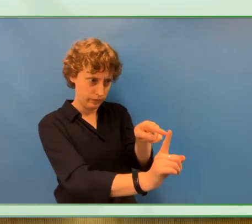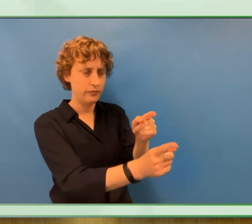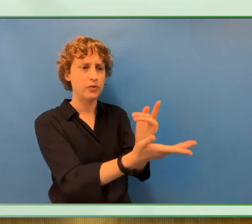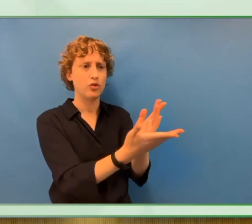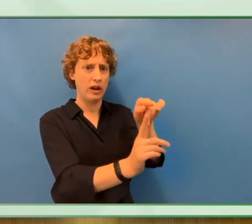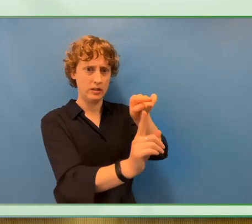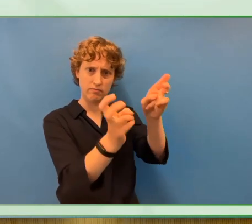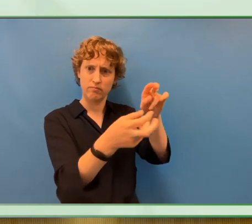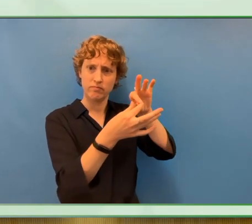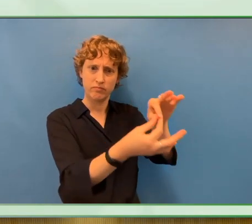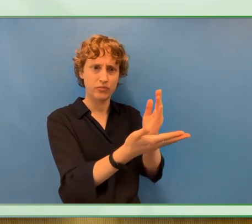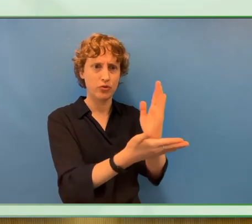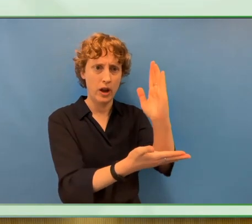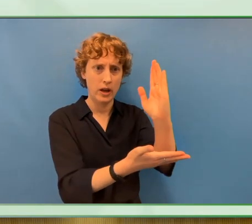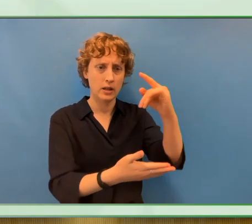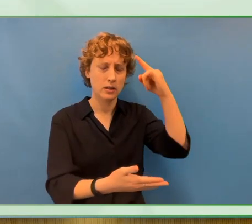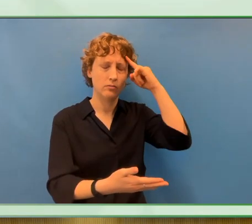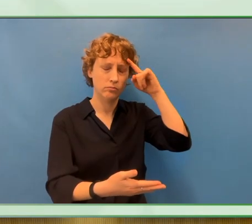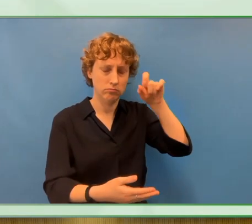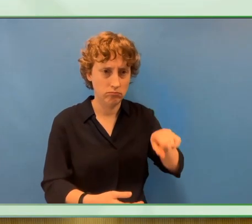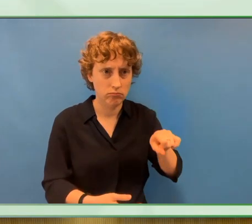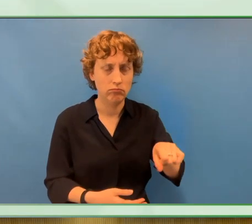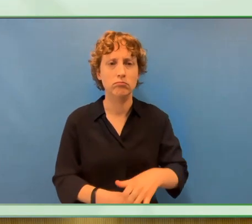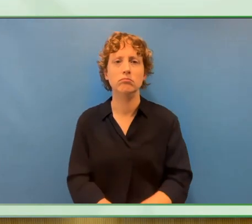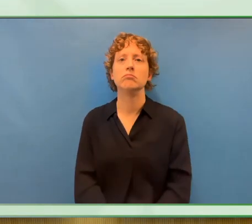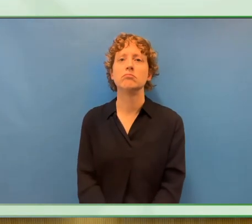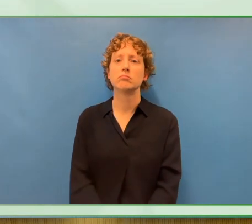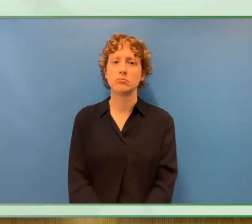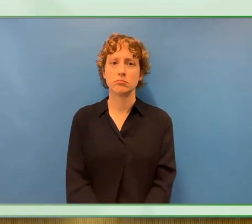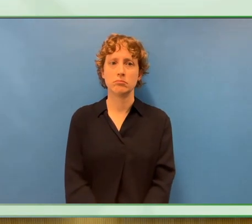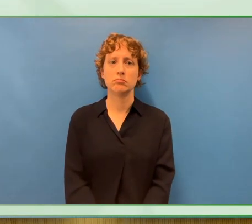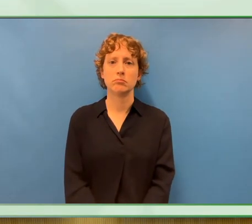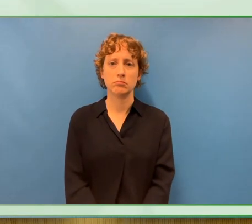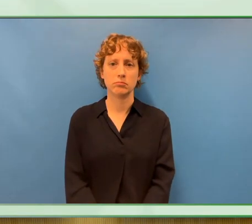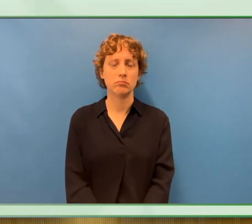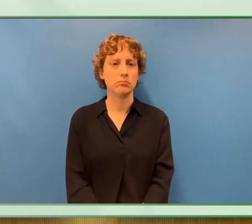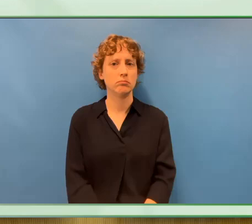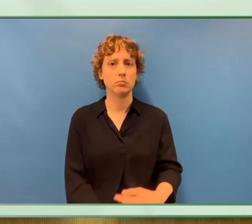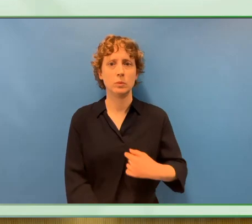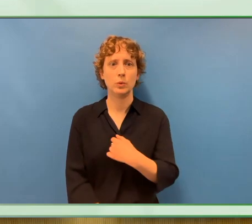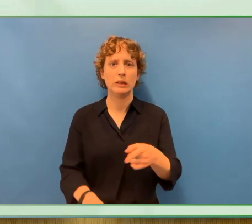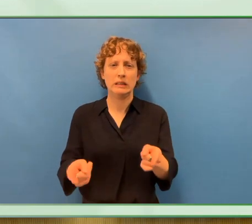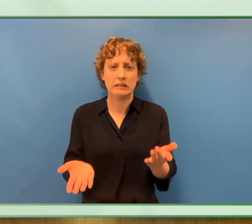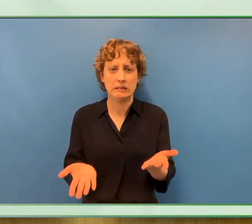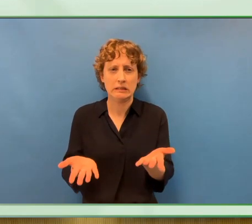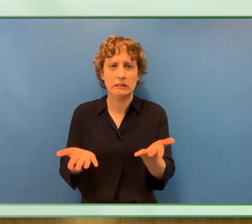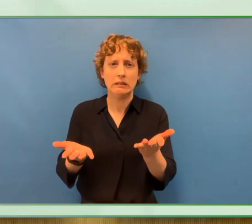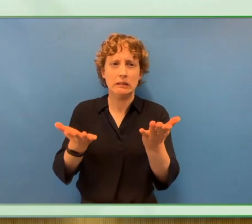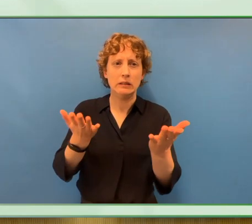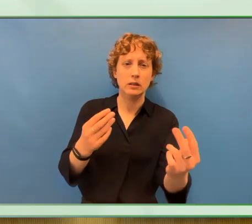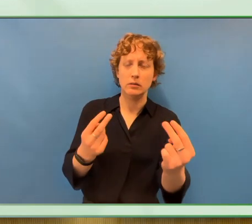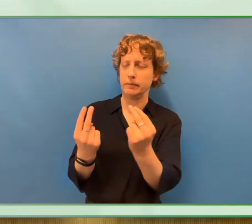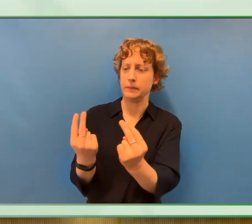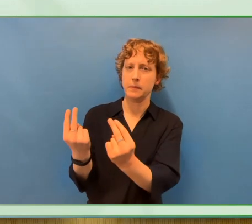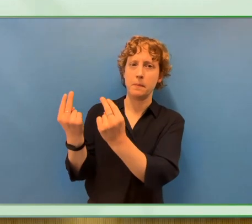that it is a rights issue. Part of what we continue to need legislation to go back to the roots of rights legislation that we've had in the past, but the